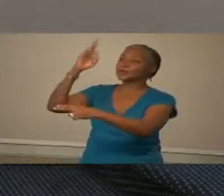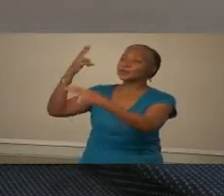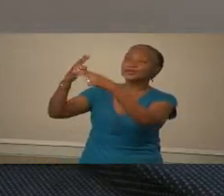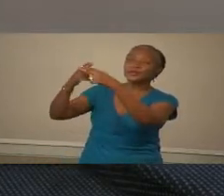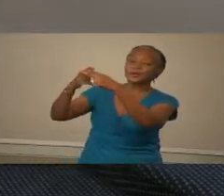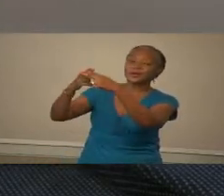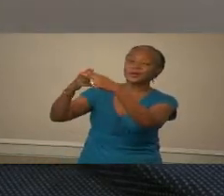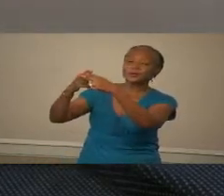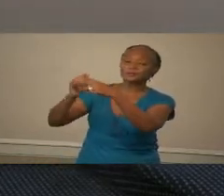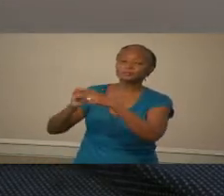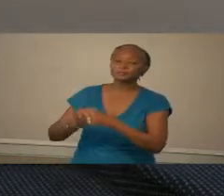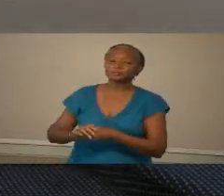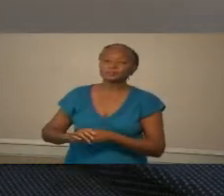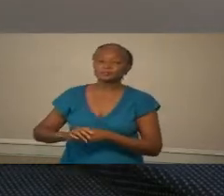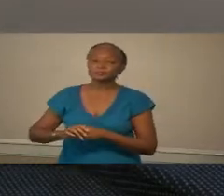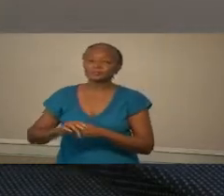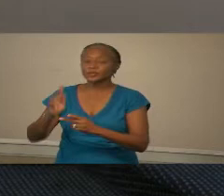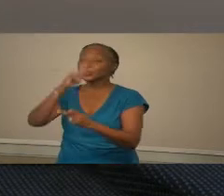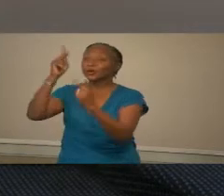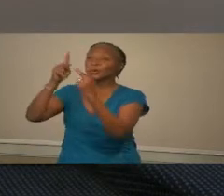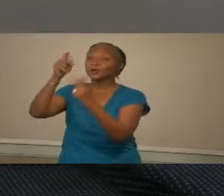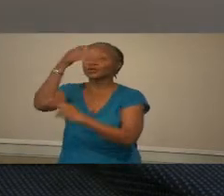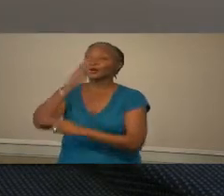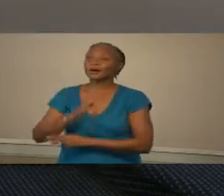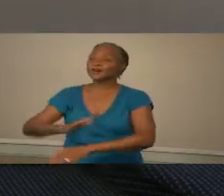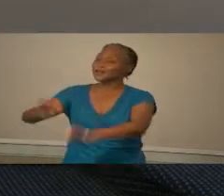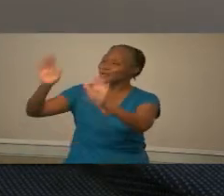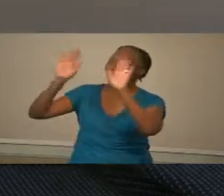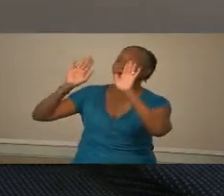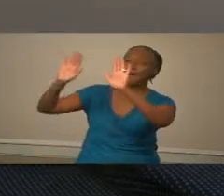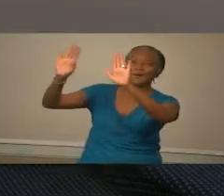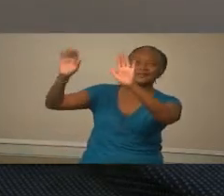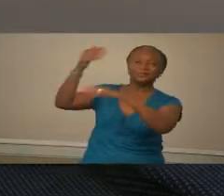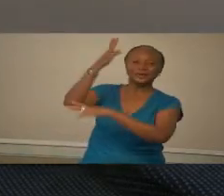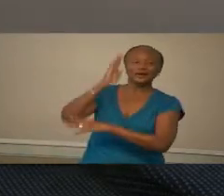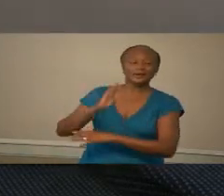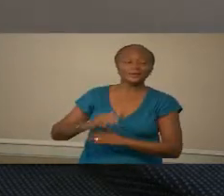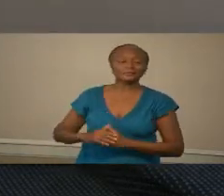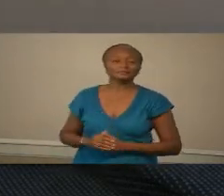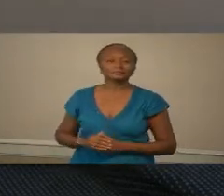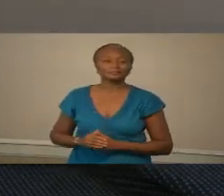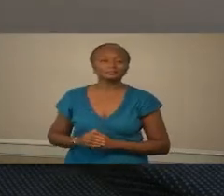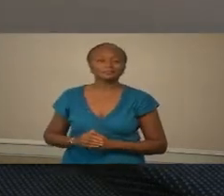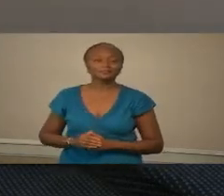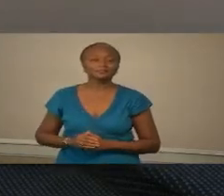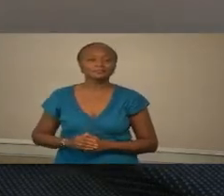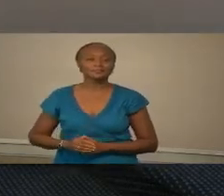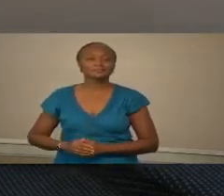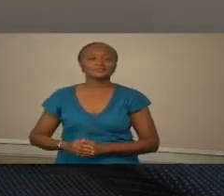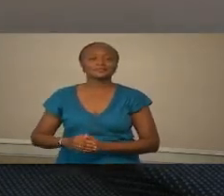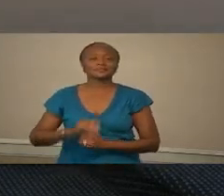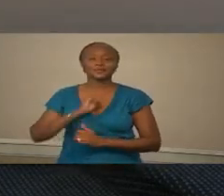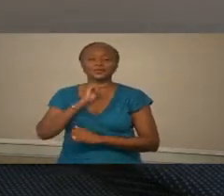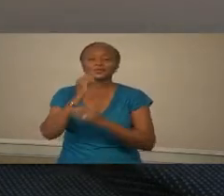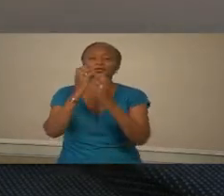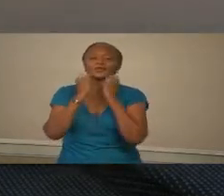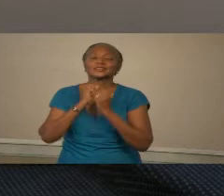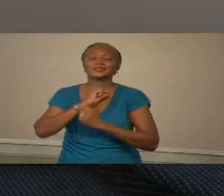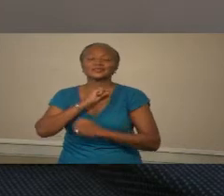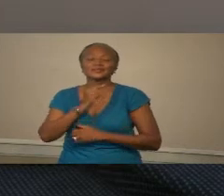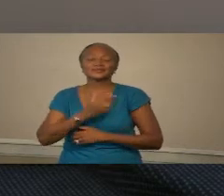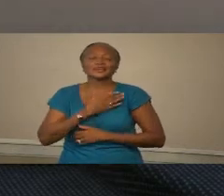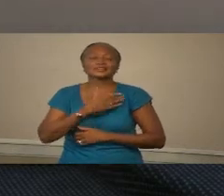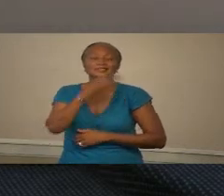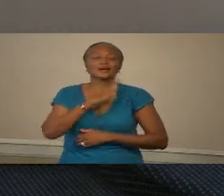He's a perfect God. He's an awesome God. He's a gracious God.